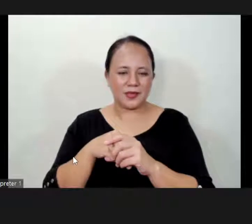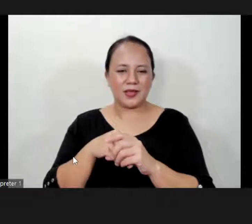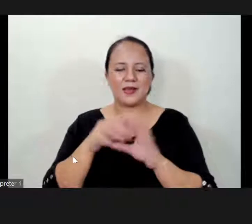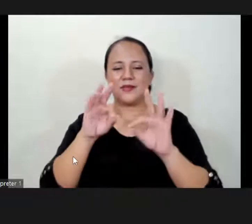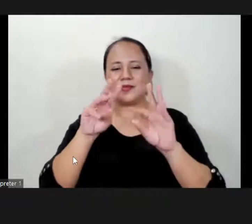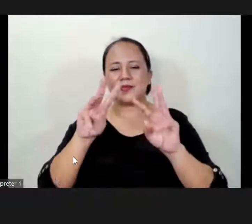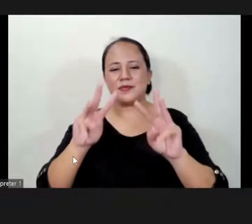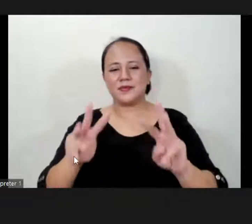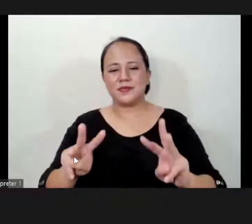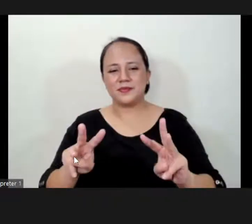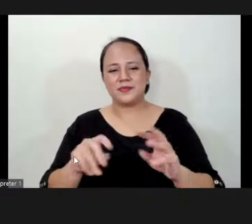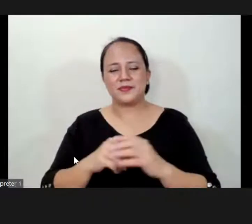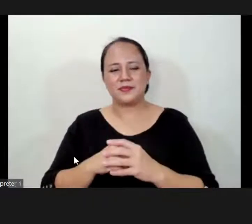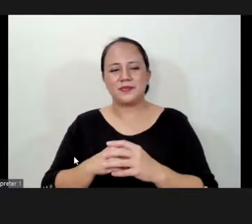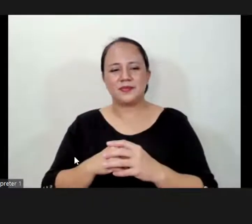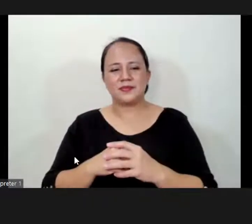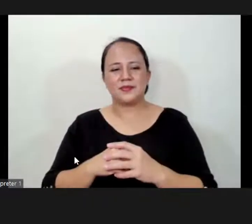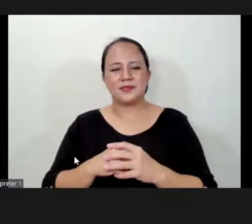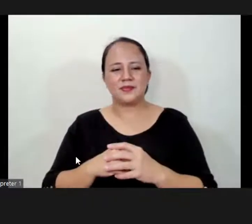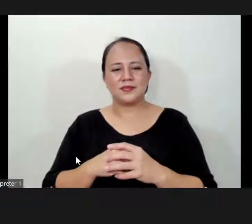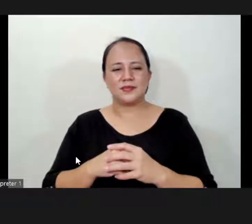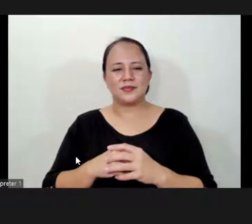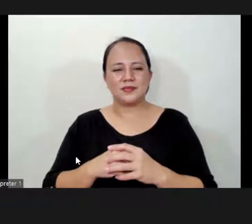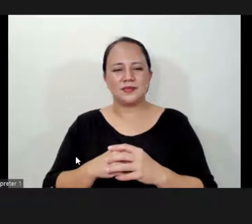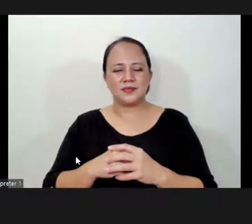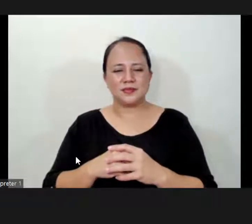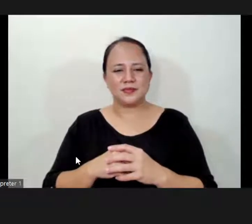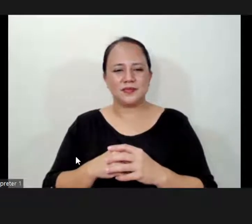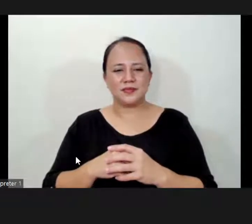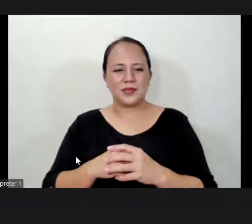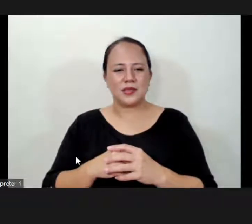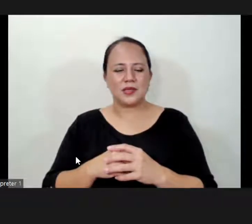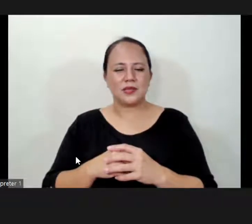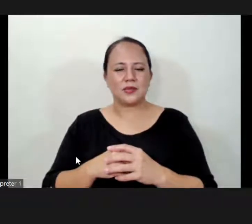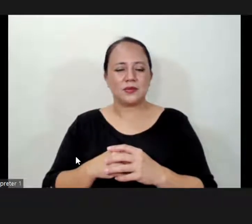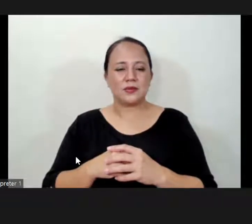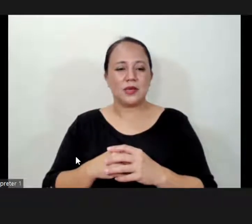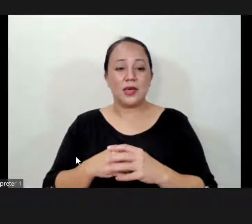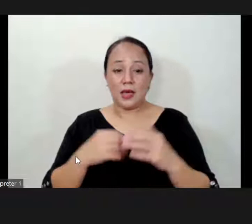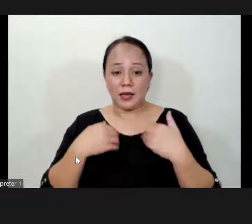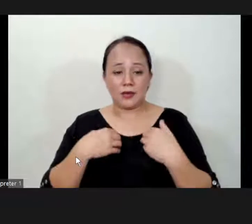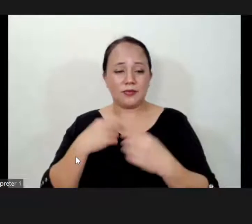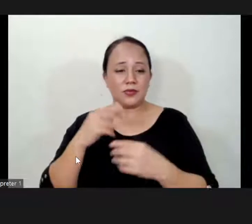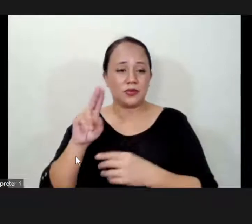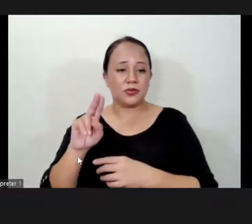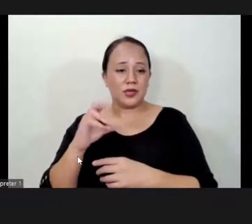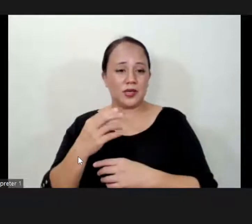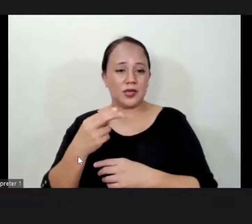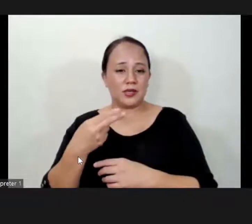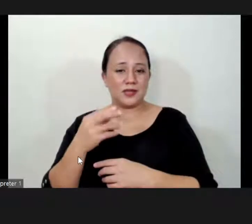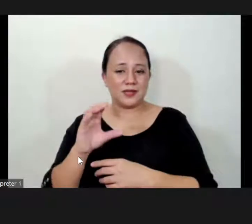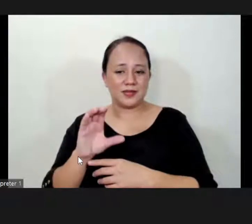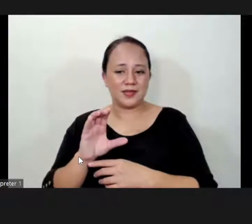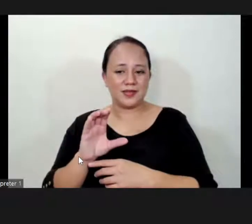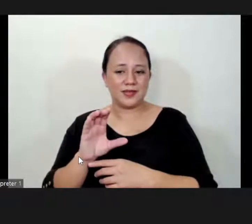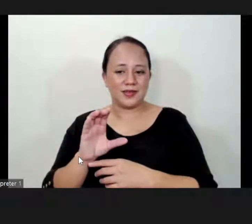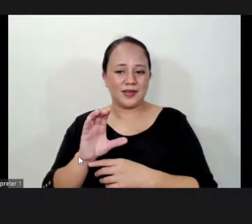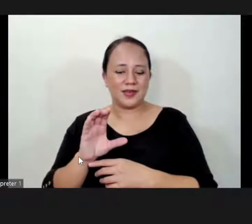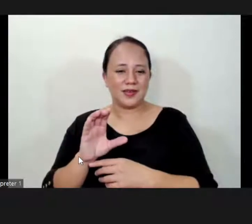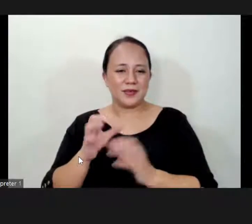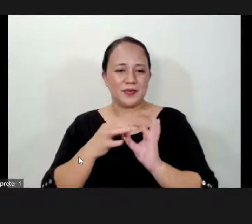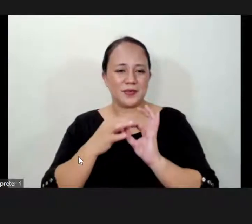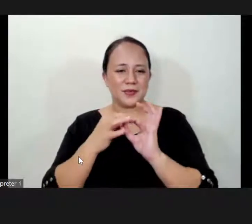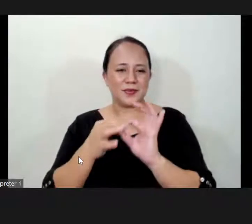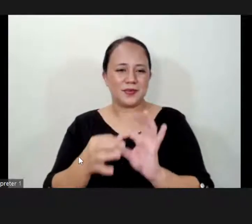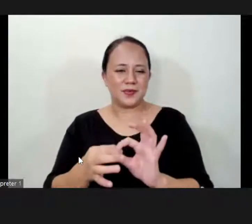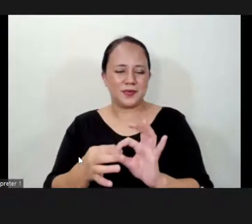framework, and I think definitely having a universal healthcare system in